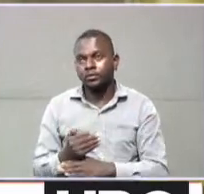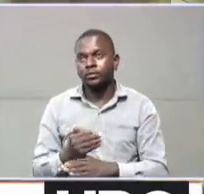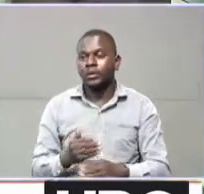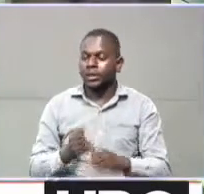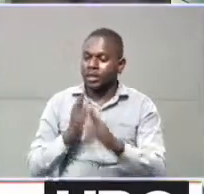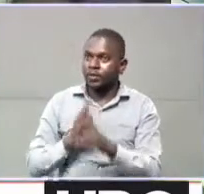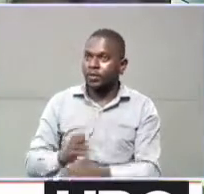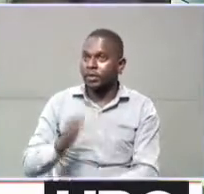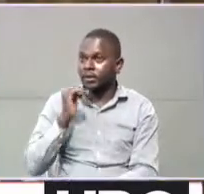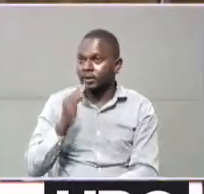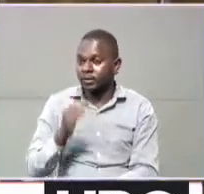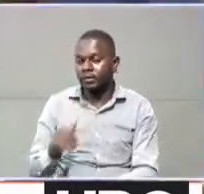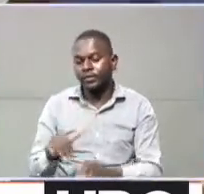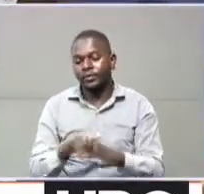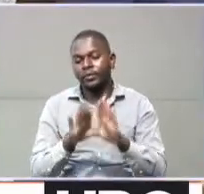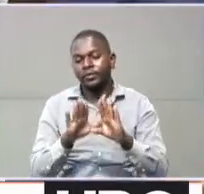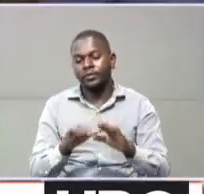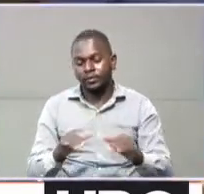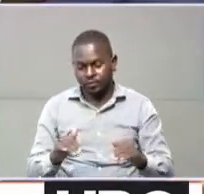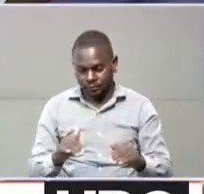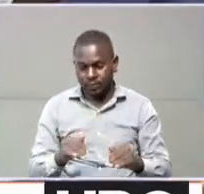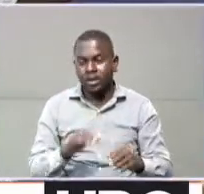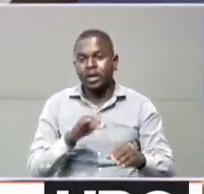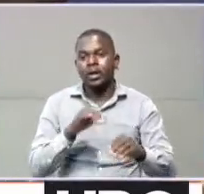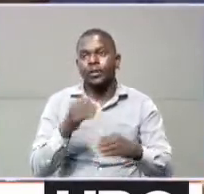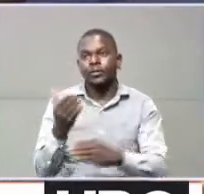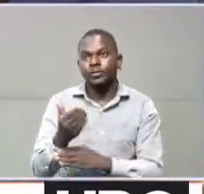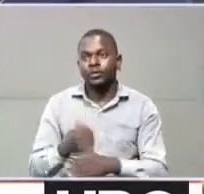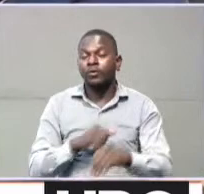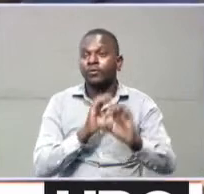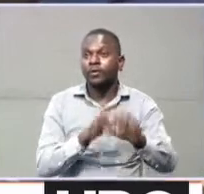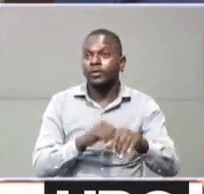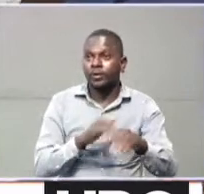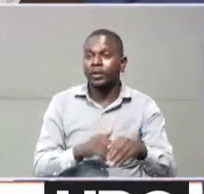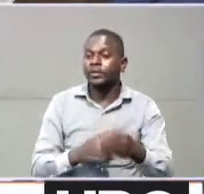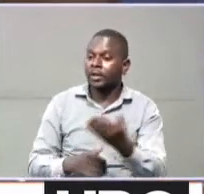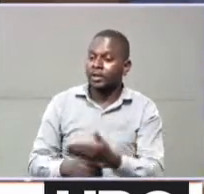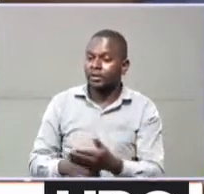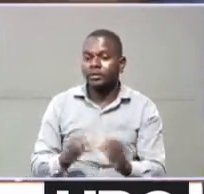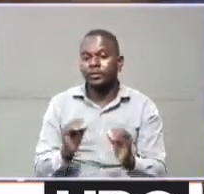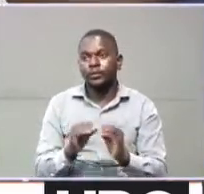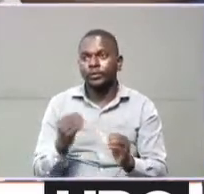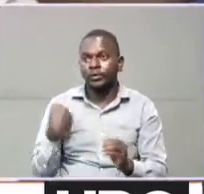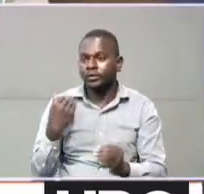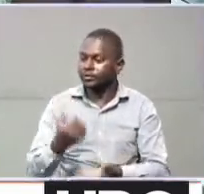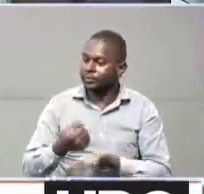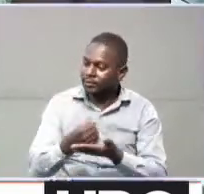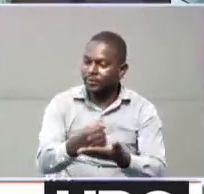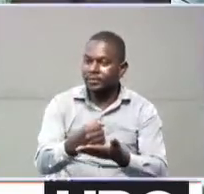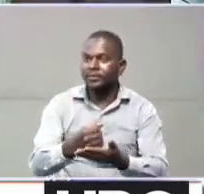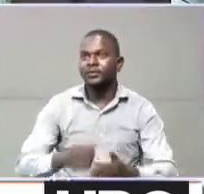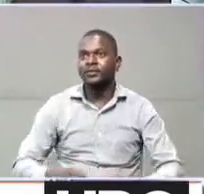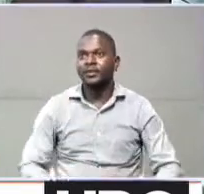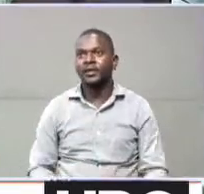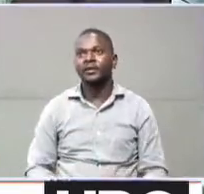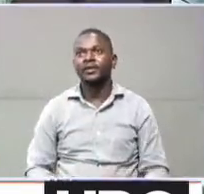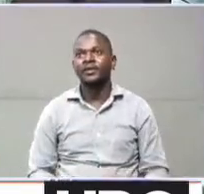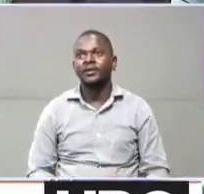attorney i will speak and colleagues the minister of agriculture is here brother come and assist me